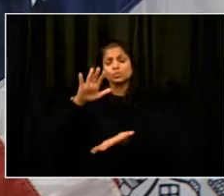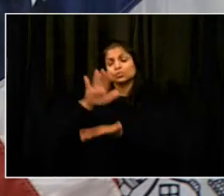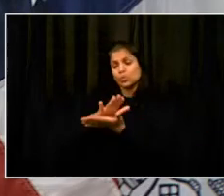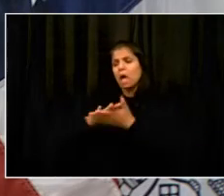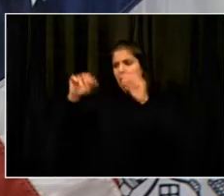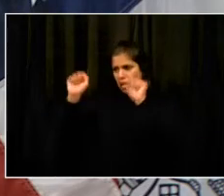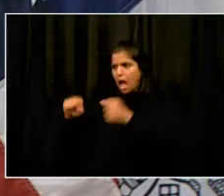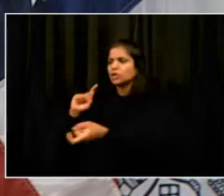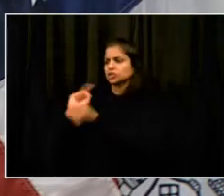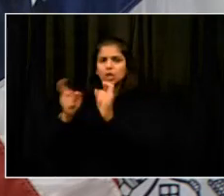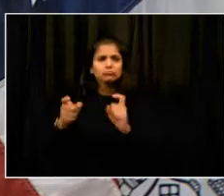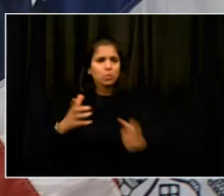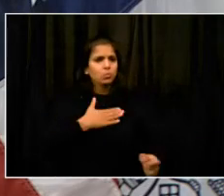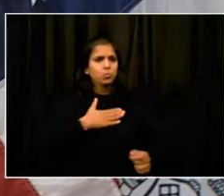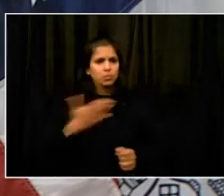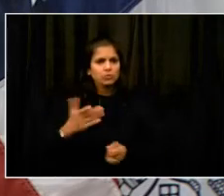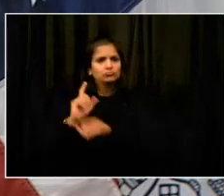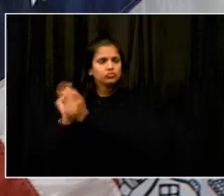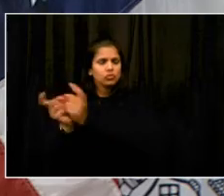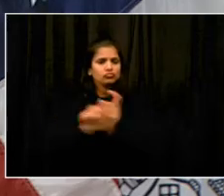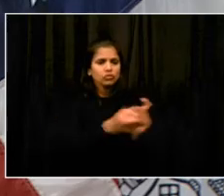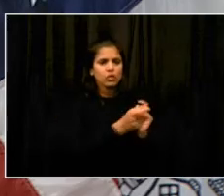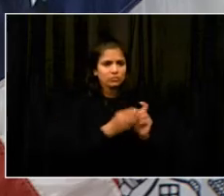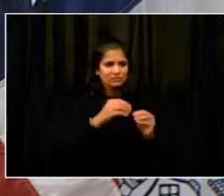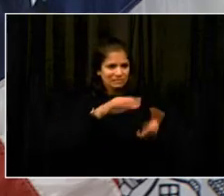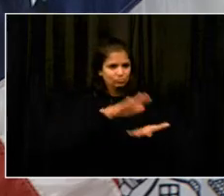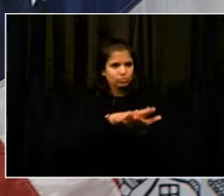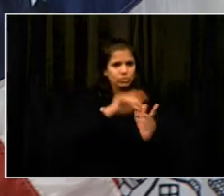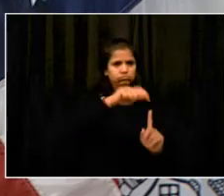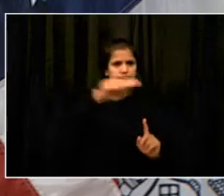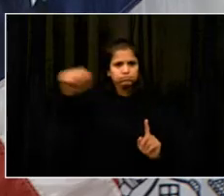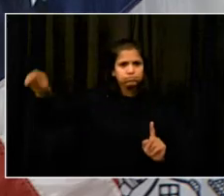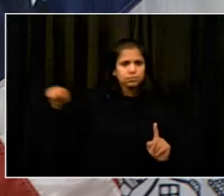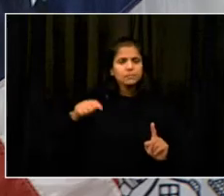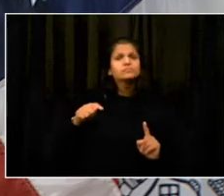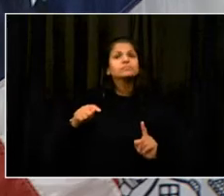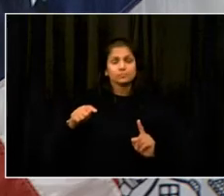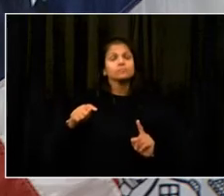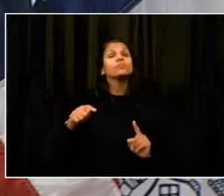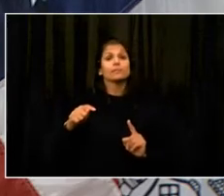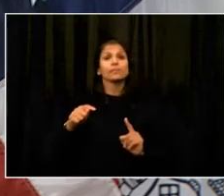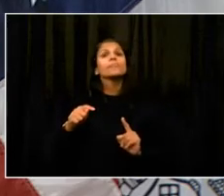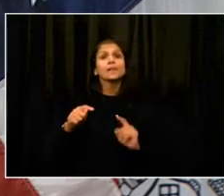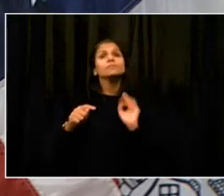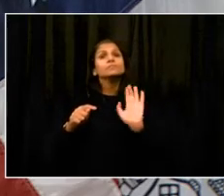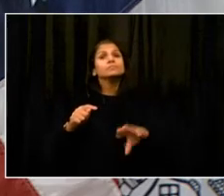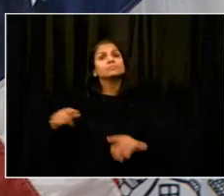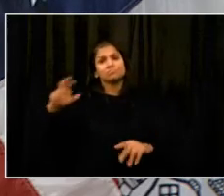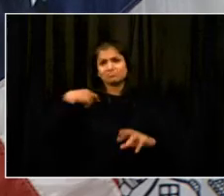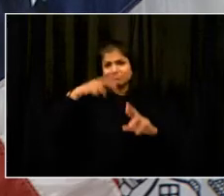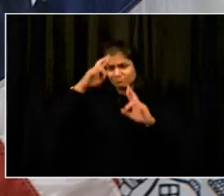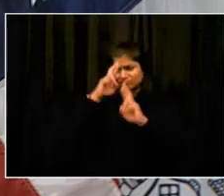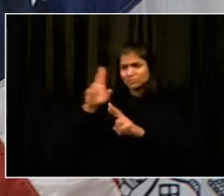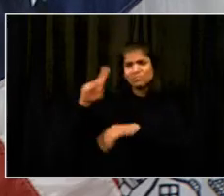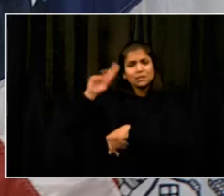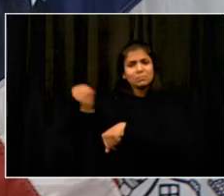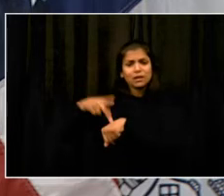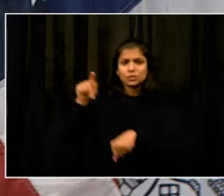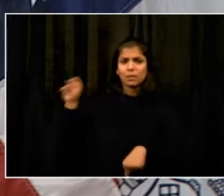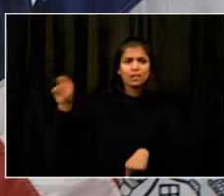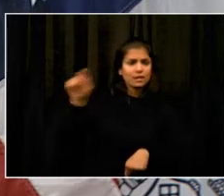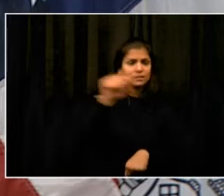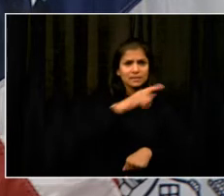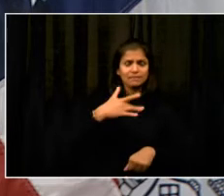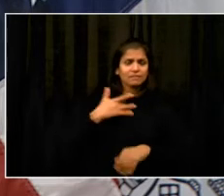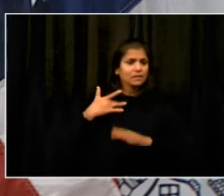sure, but again, we're dealing with a policy of the City of New York and Department of Education. So I don't know what individual principals have